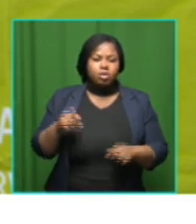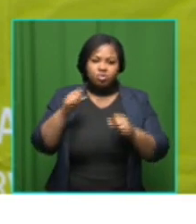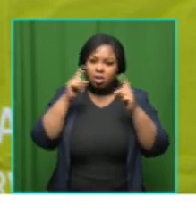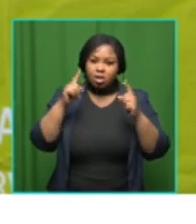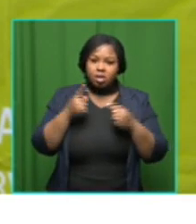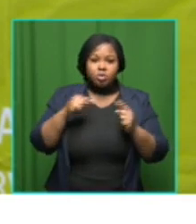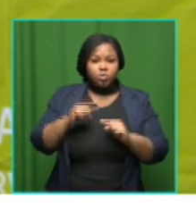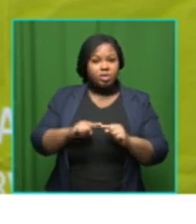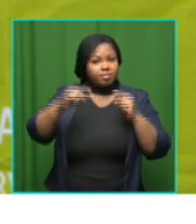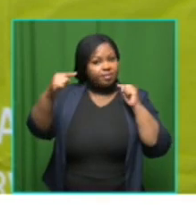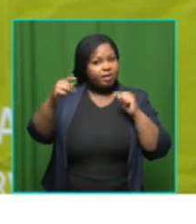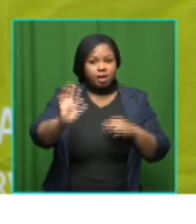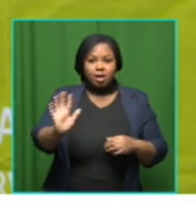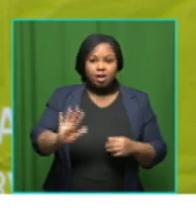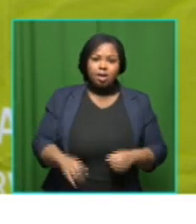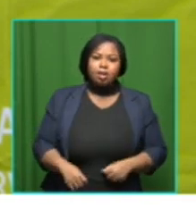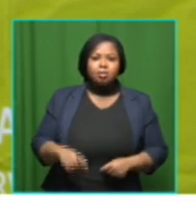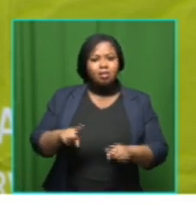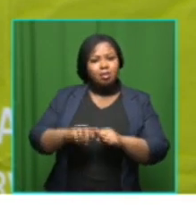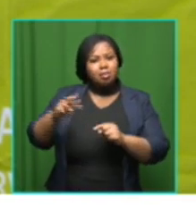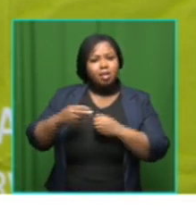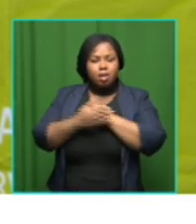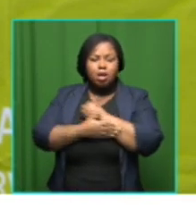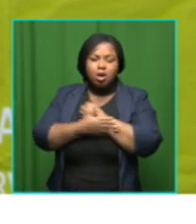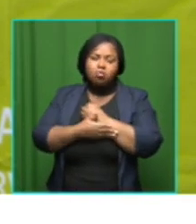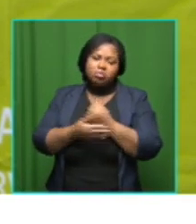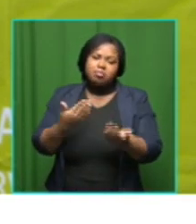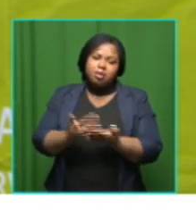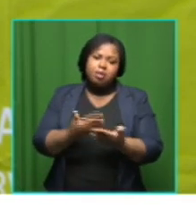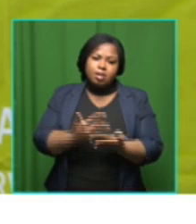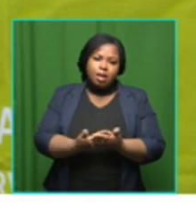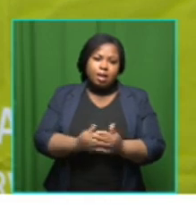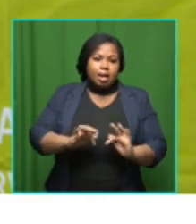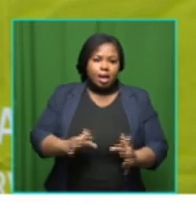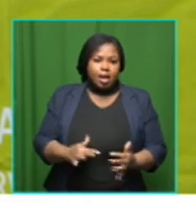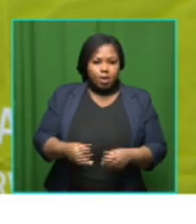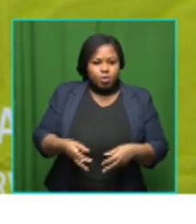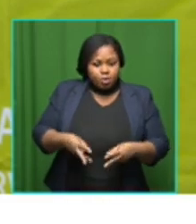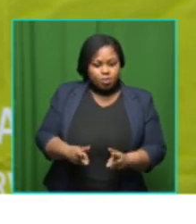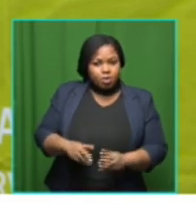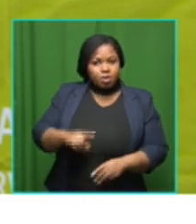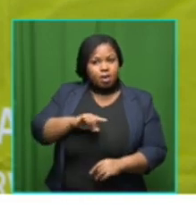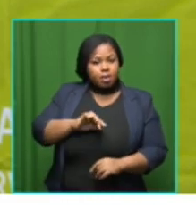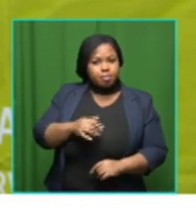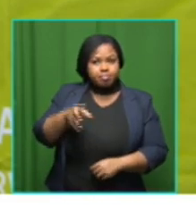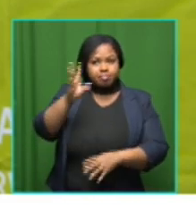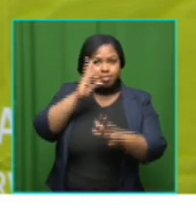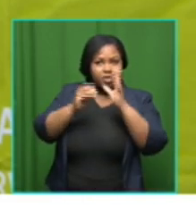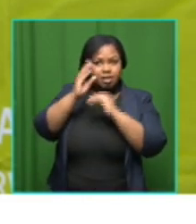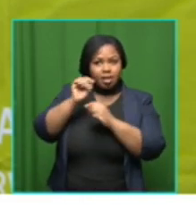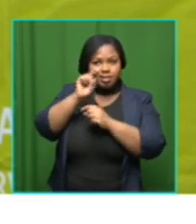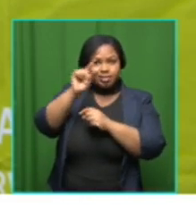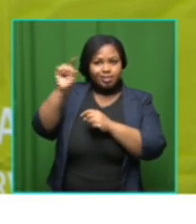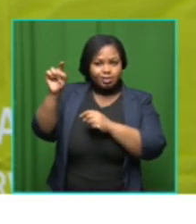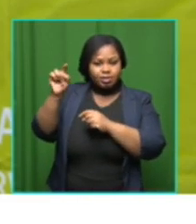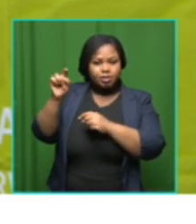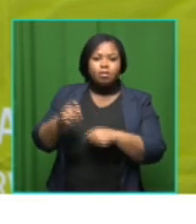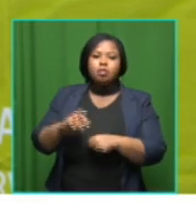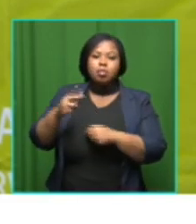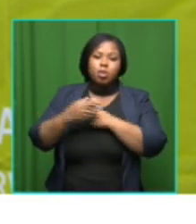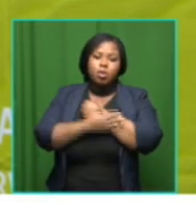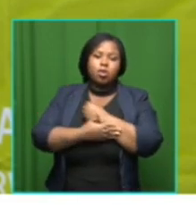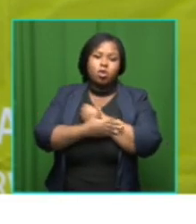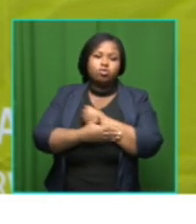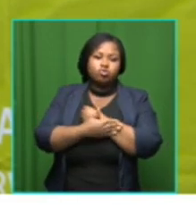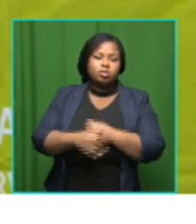not different from any other countries, but we can be different in the way that we learn from that, the lessons from other